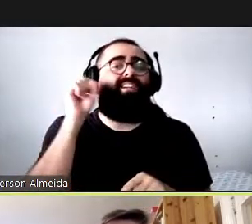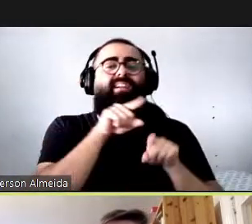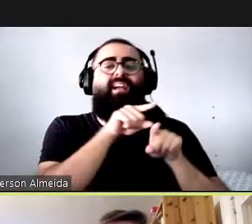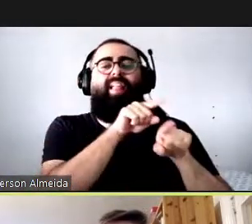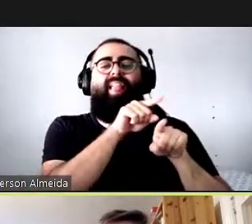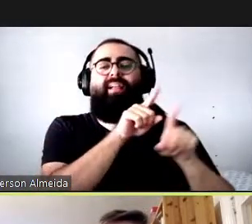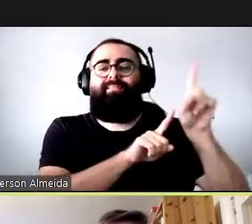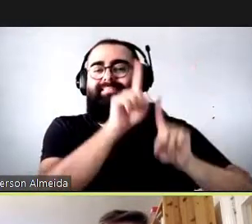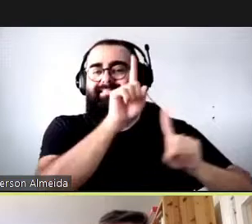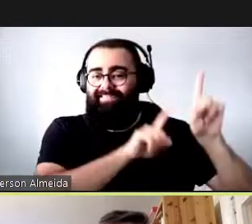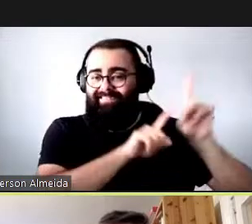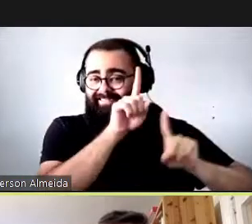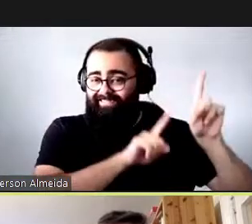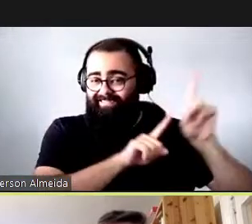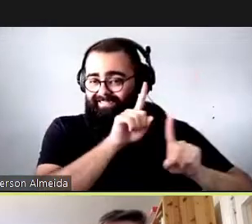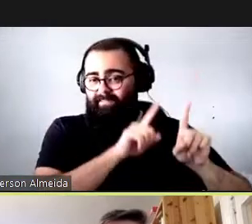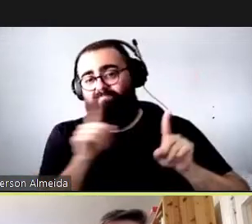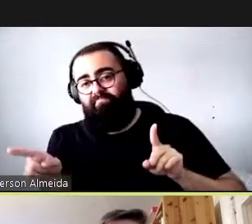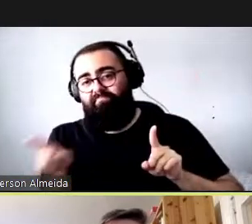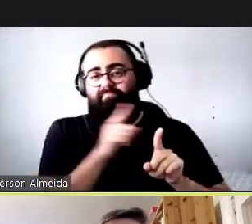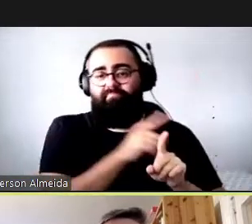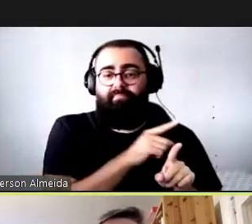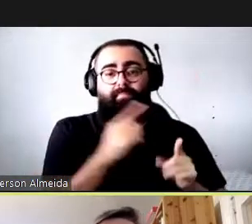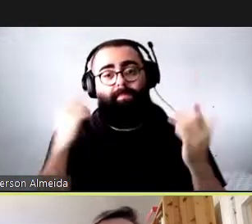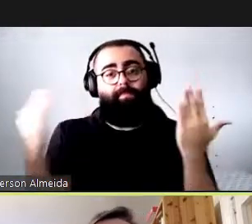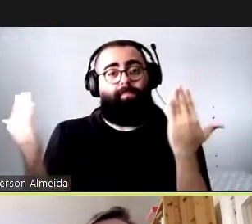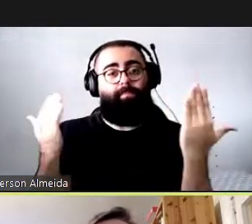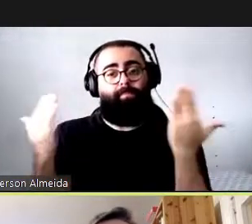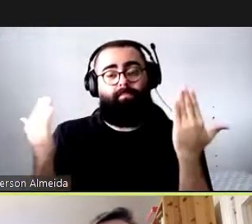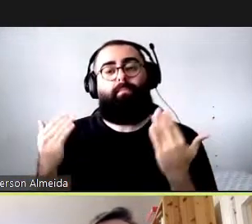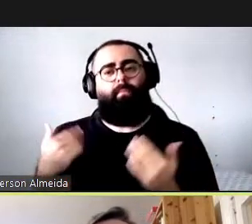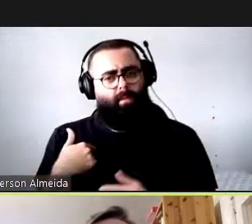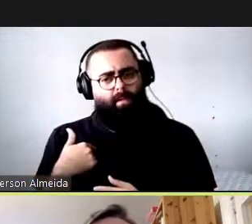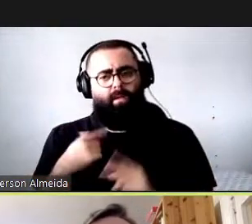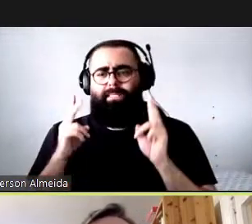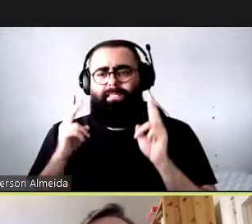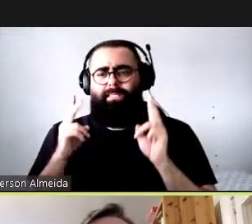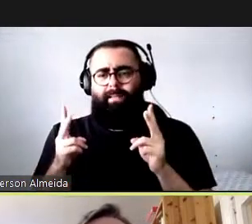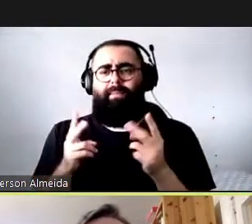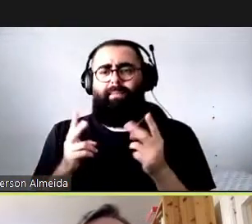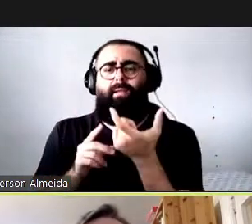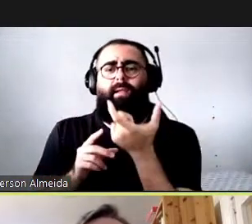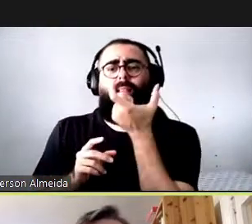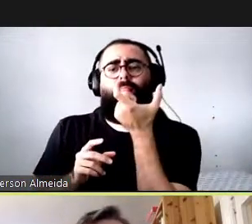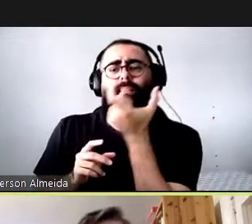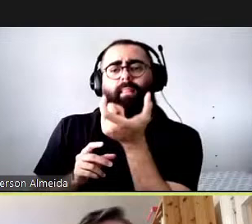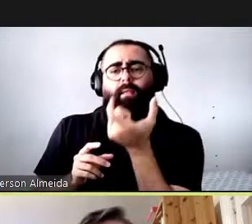borrowed some concepts and terminology from articulatory phonology,